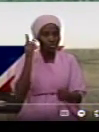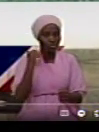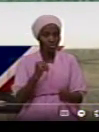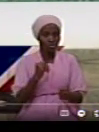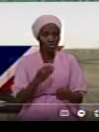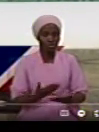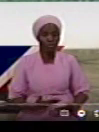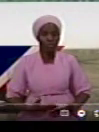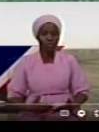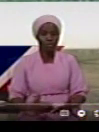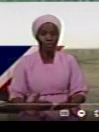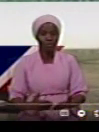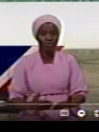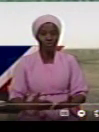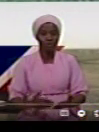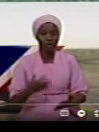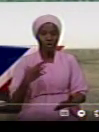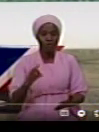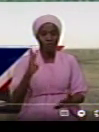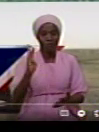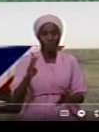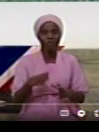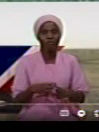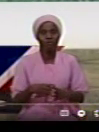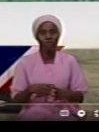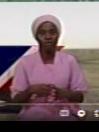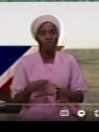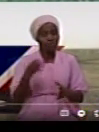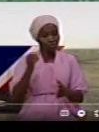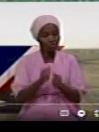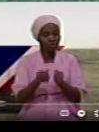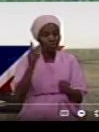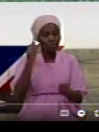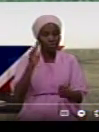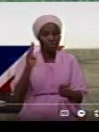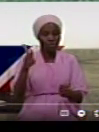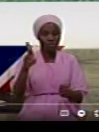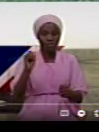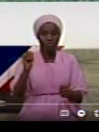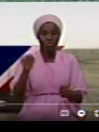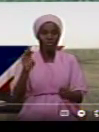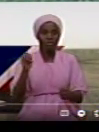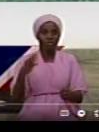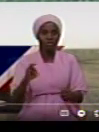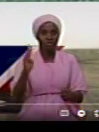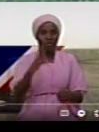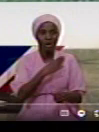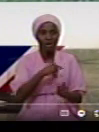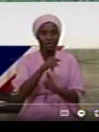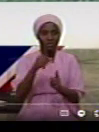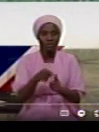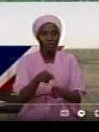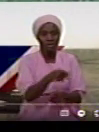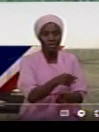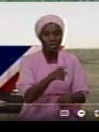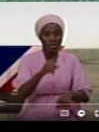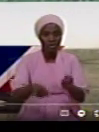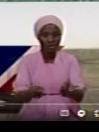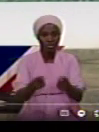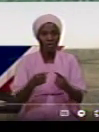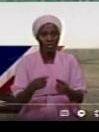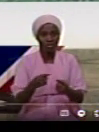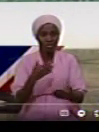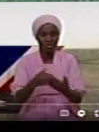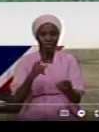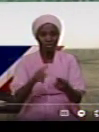when they could not come nigh unto him for the press, they